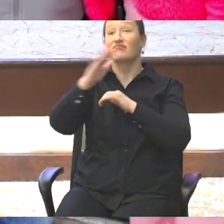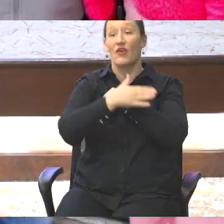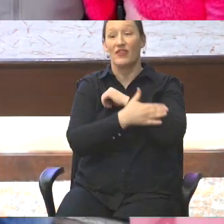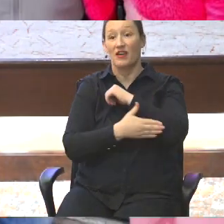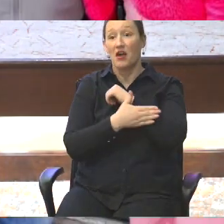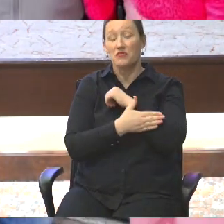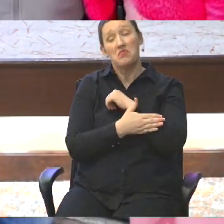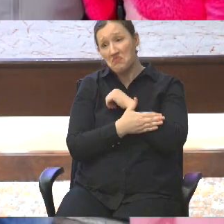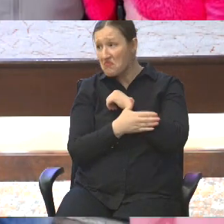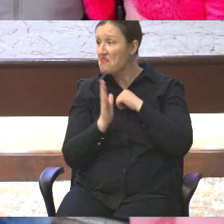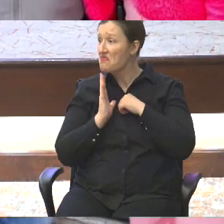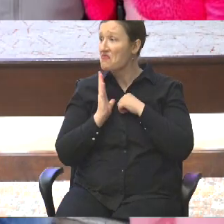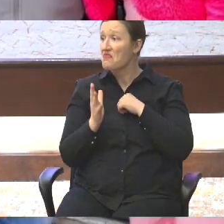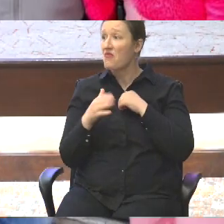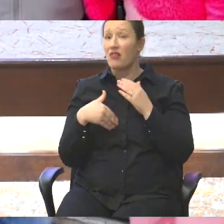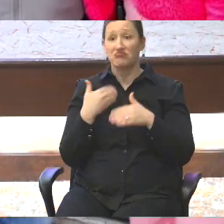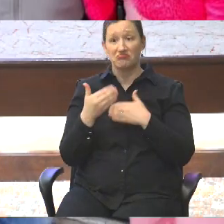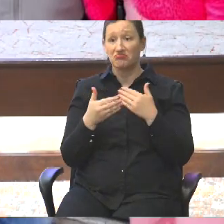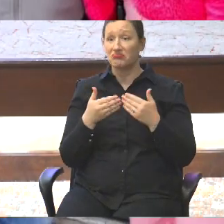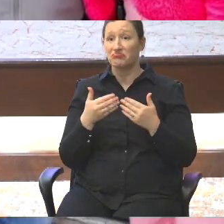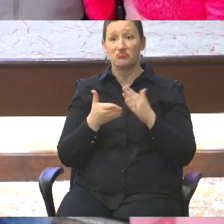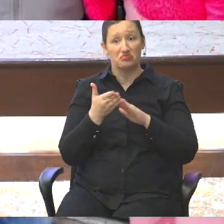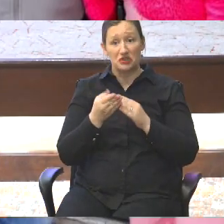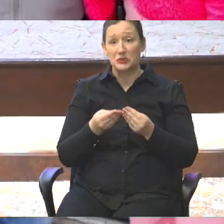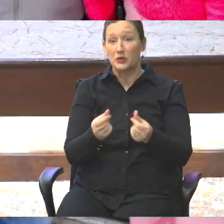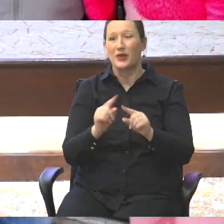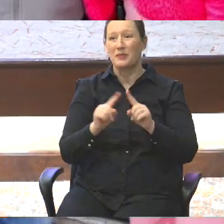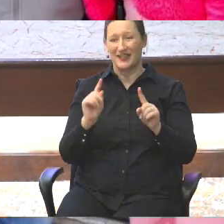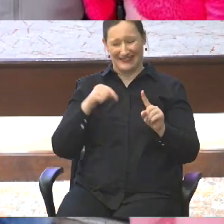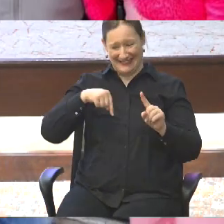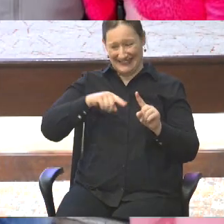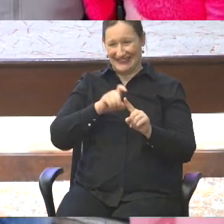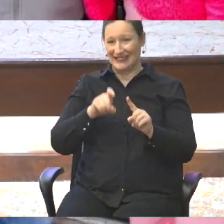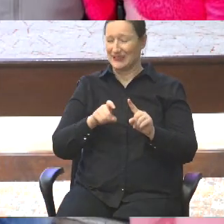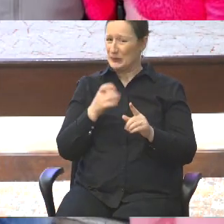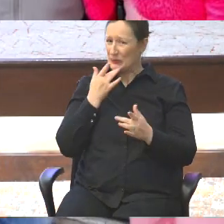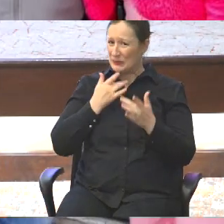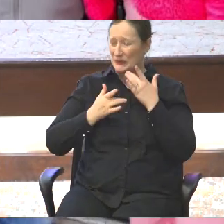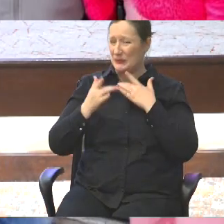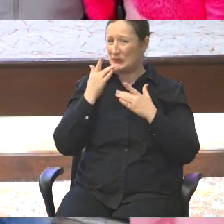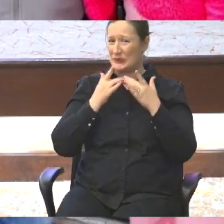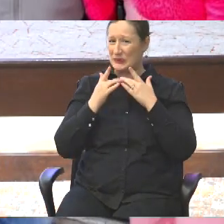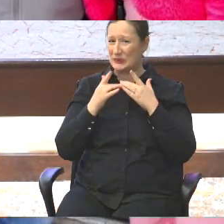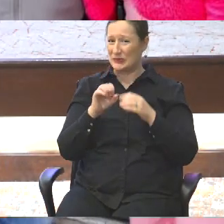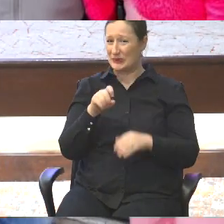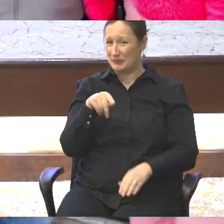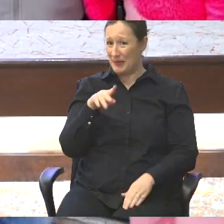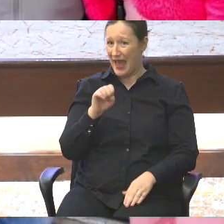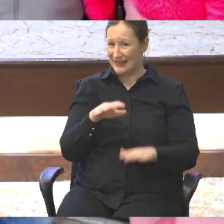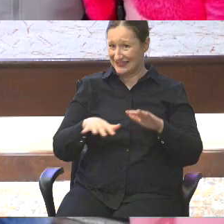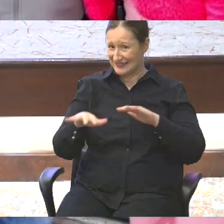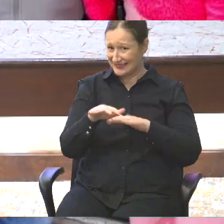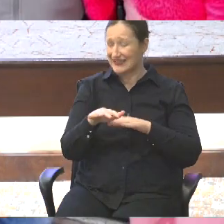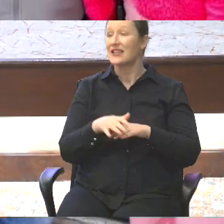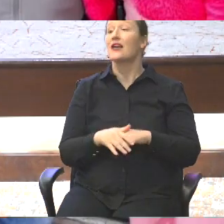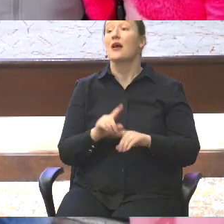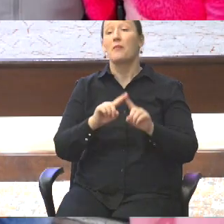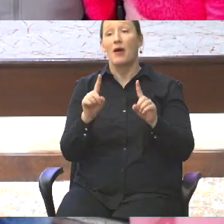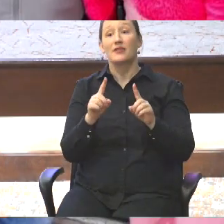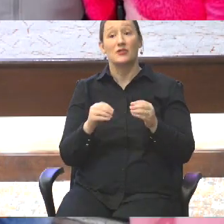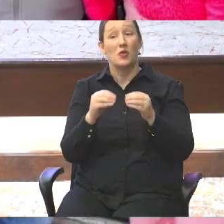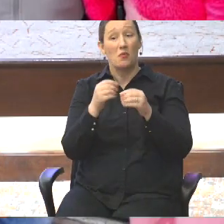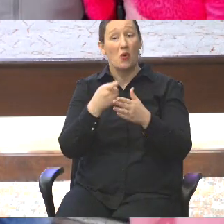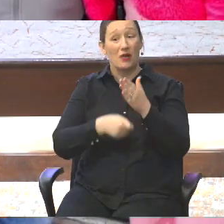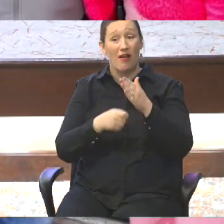crisis. Current cost to send an animal out of state is $150 per animal. However, there are more costs